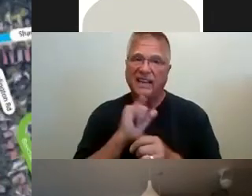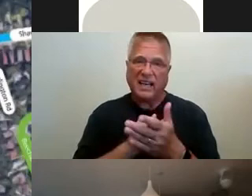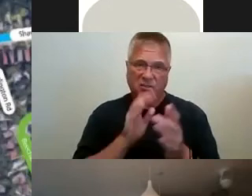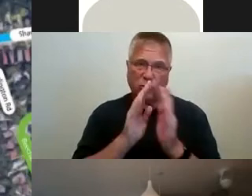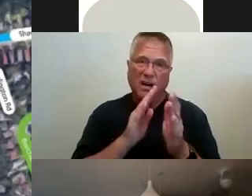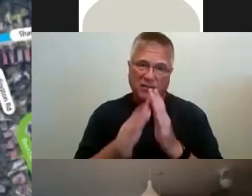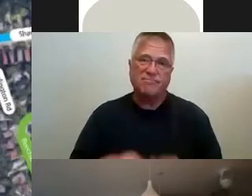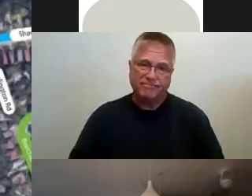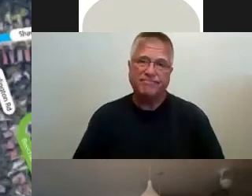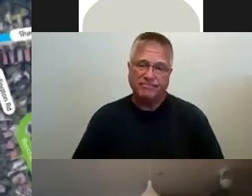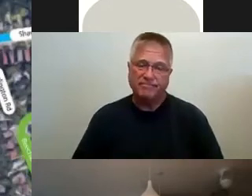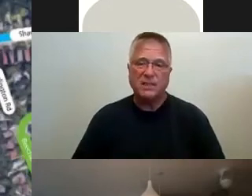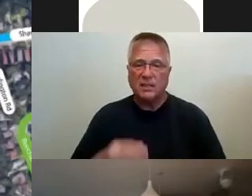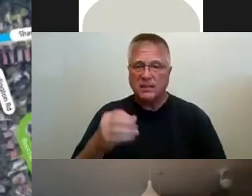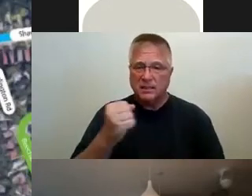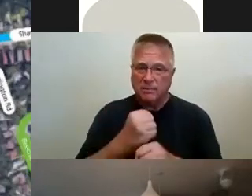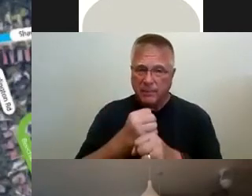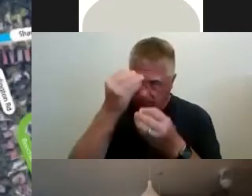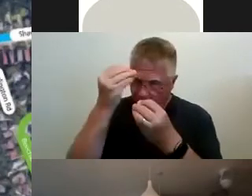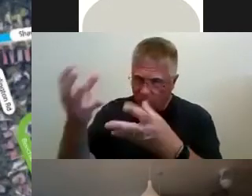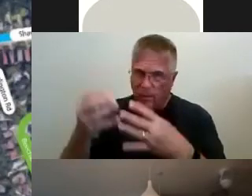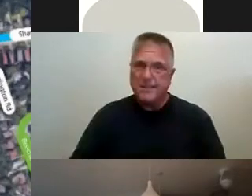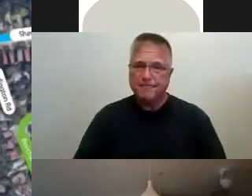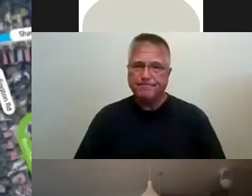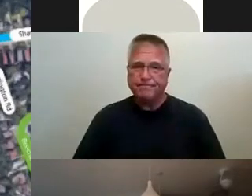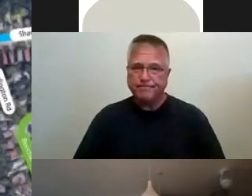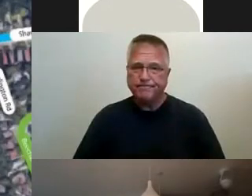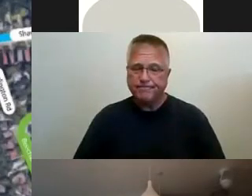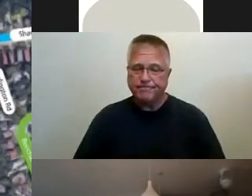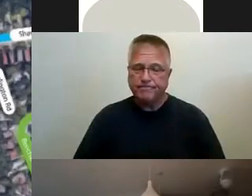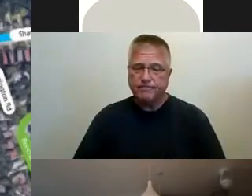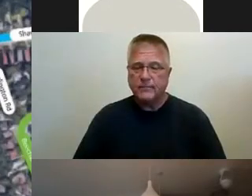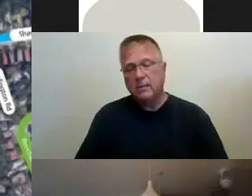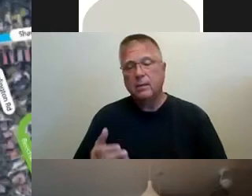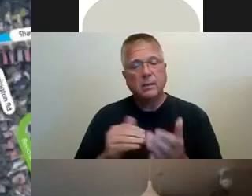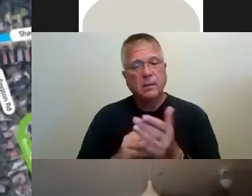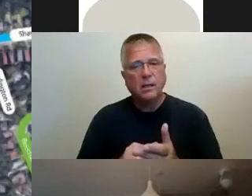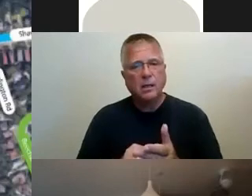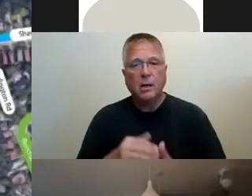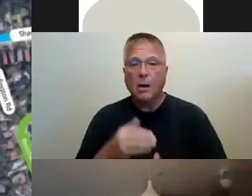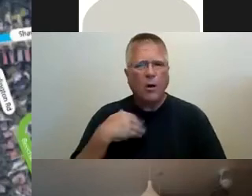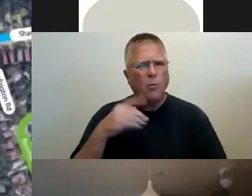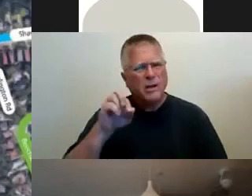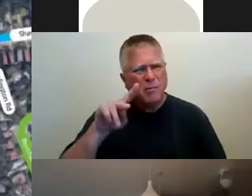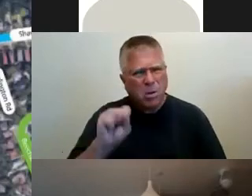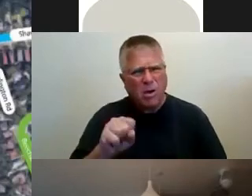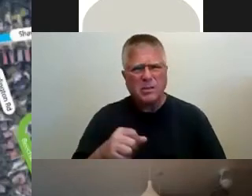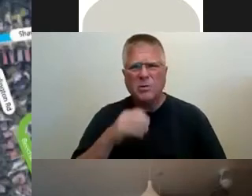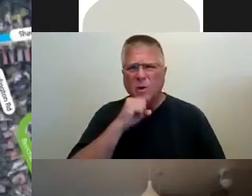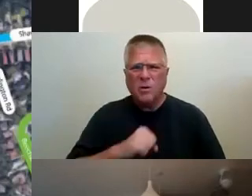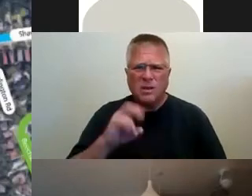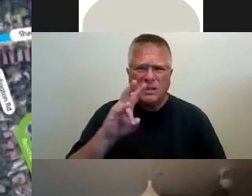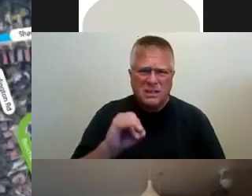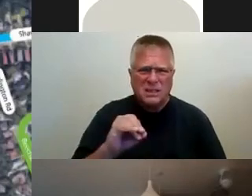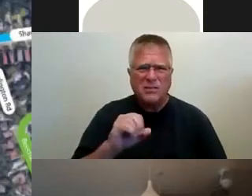So I want you to be aware of this. And again, we have cars. We're 70 years old. So for